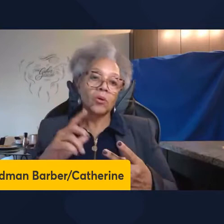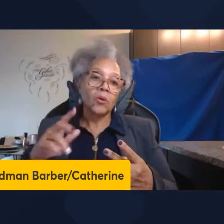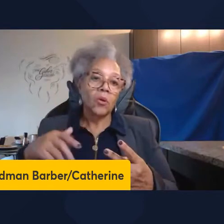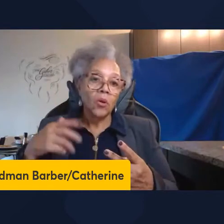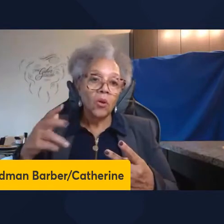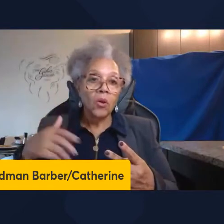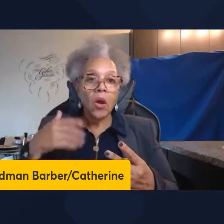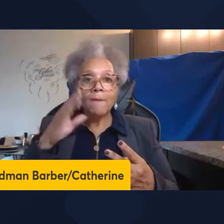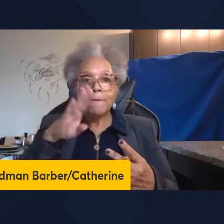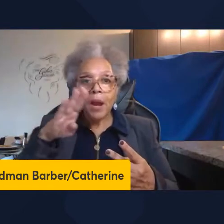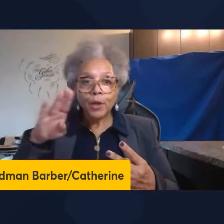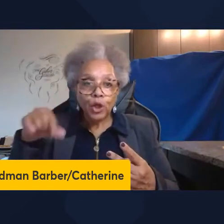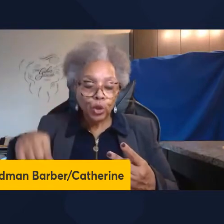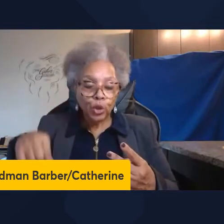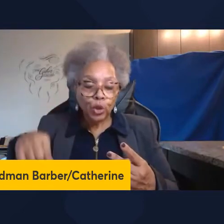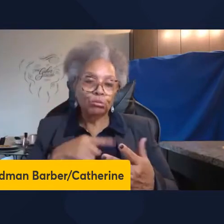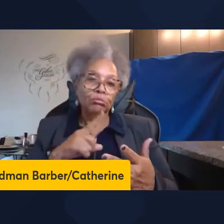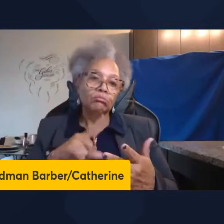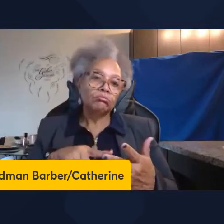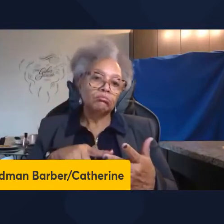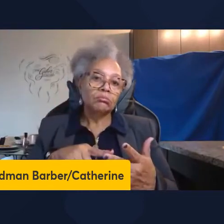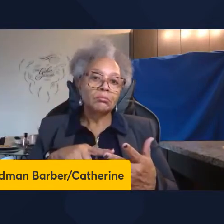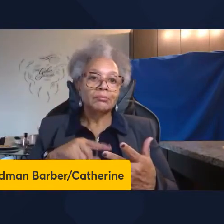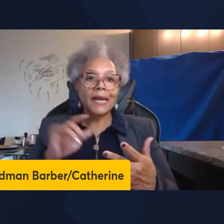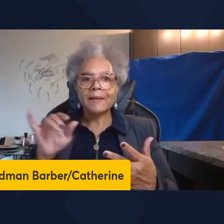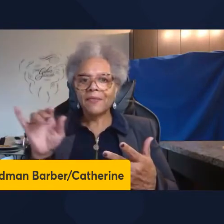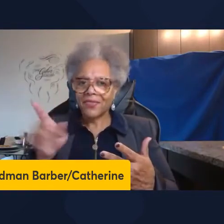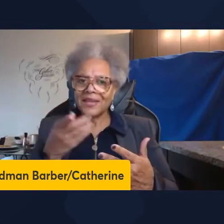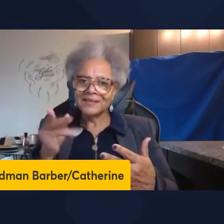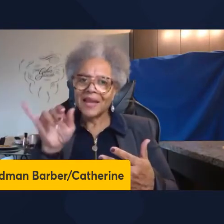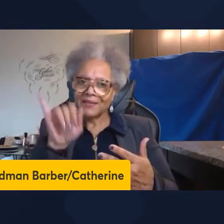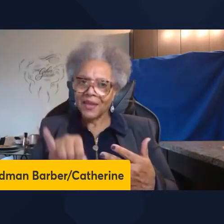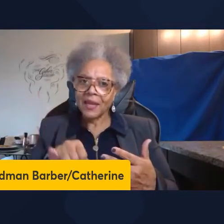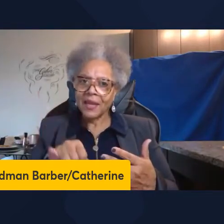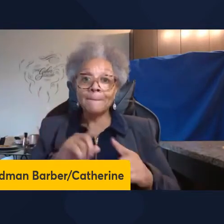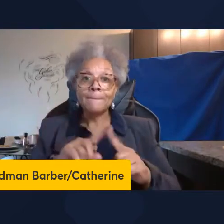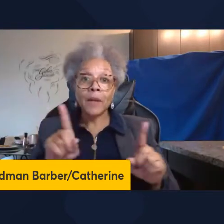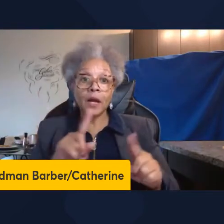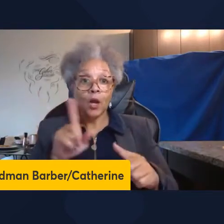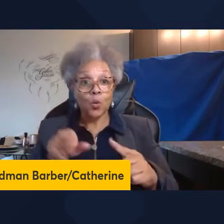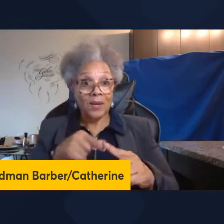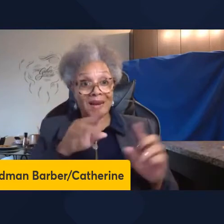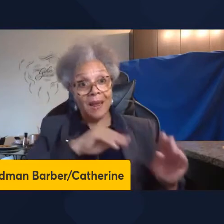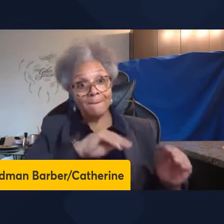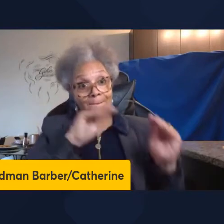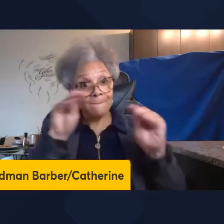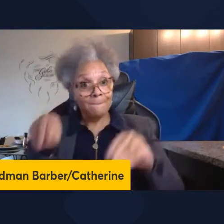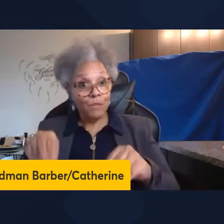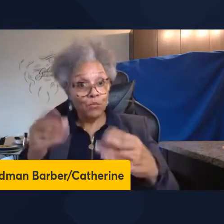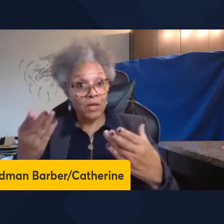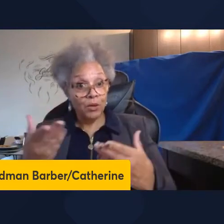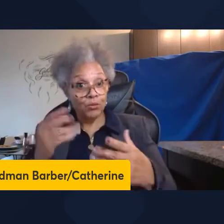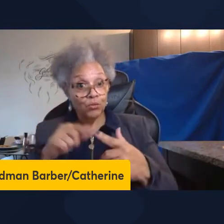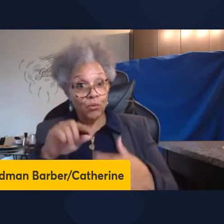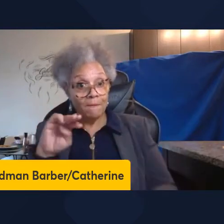and barbecue and the like. But when I moved to Maryland, when I did